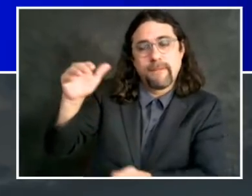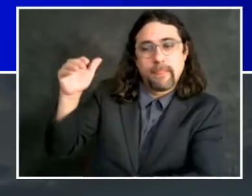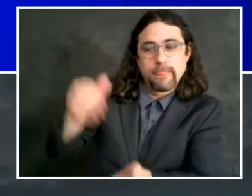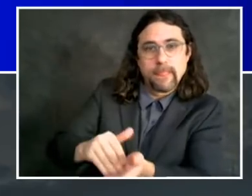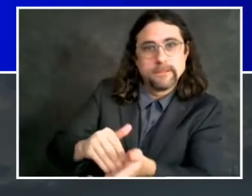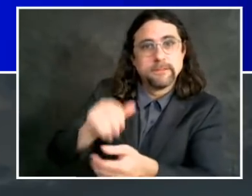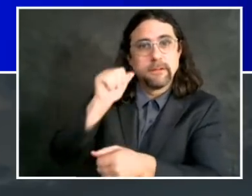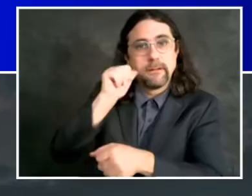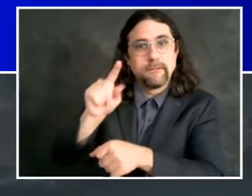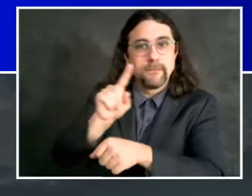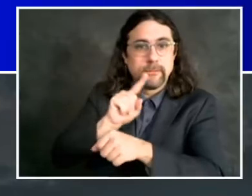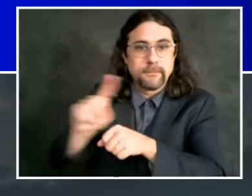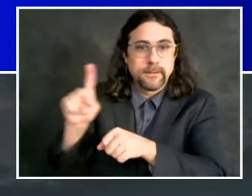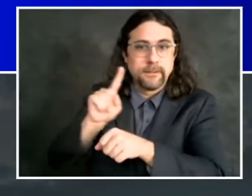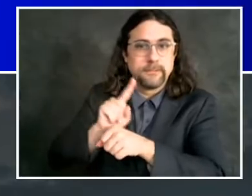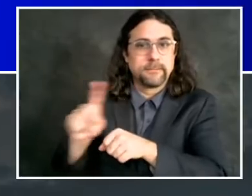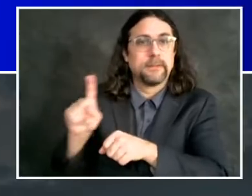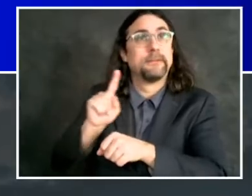week and growing right now.